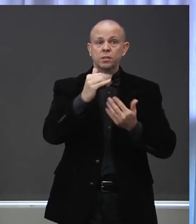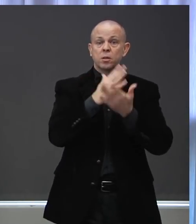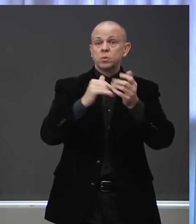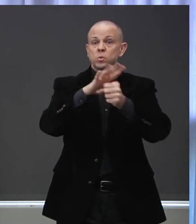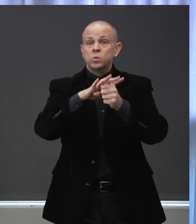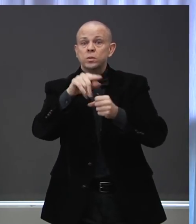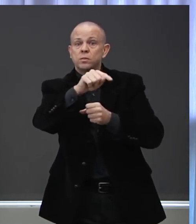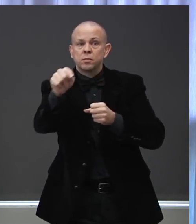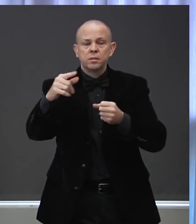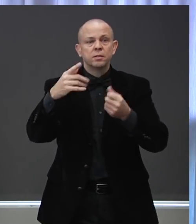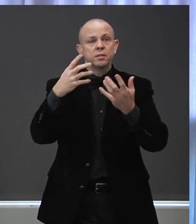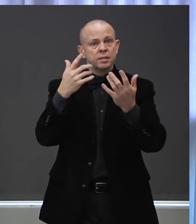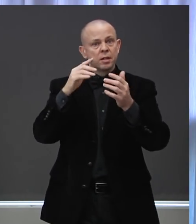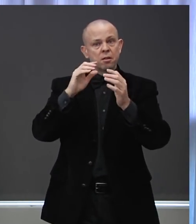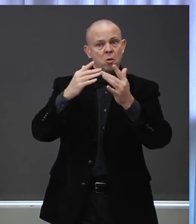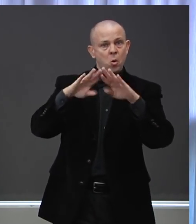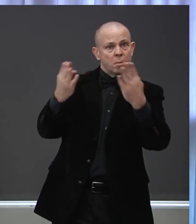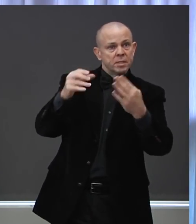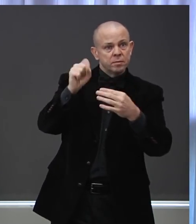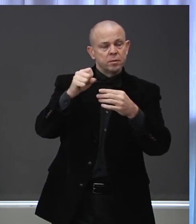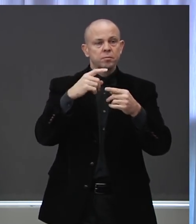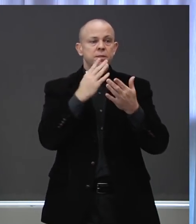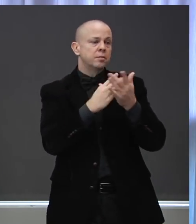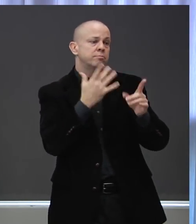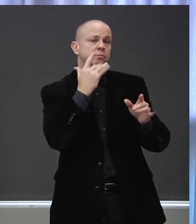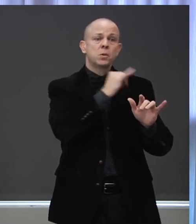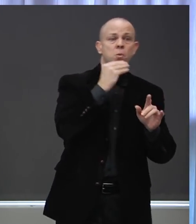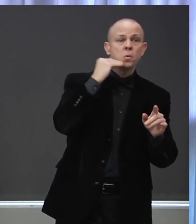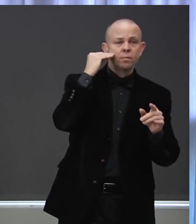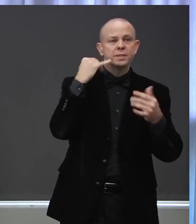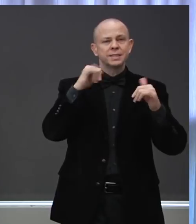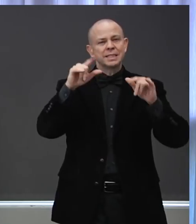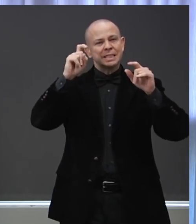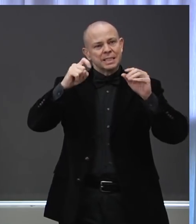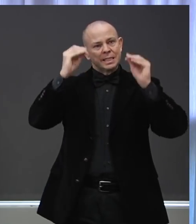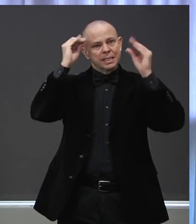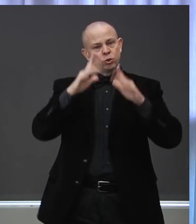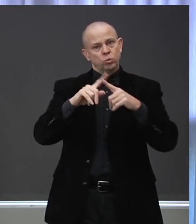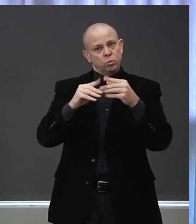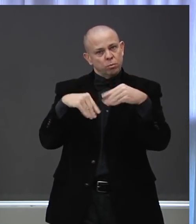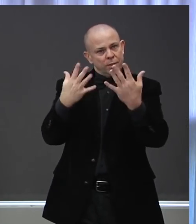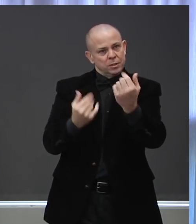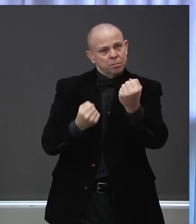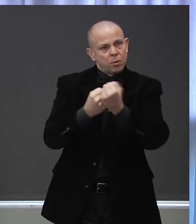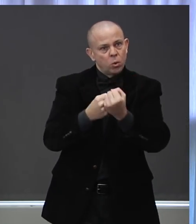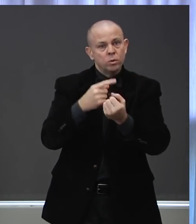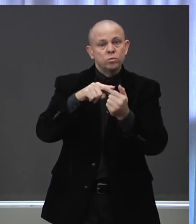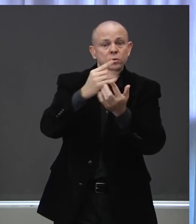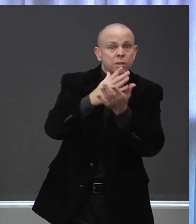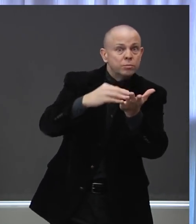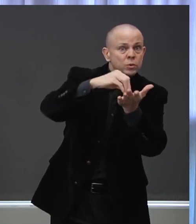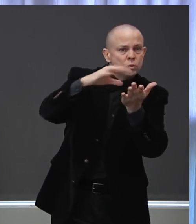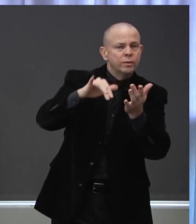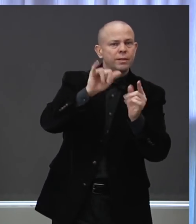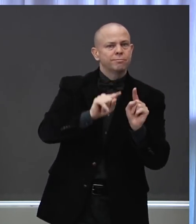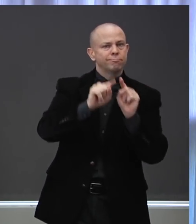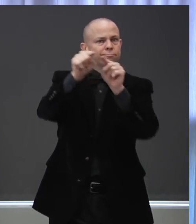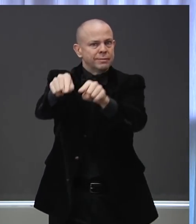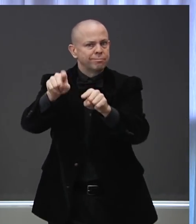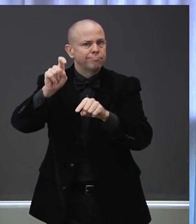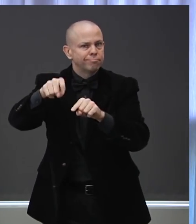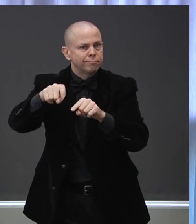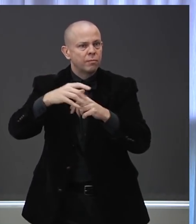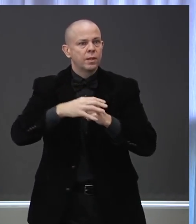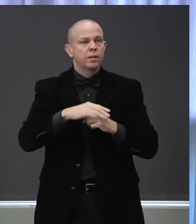instruction is available. We will need teachers to support those students, so that's a possibility. And then I would encourage